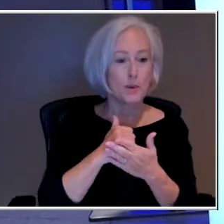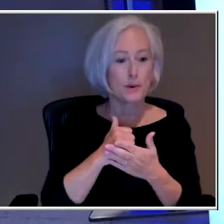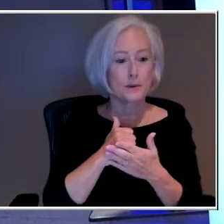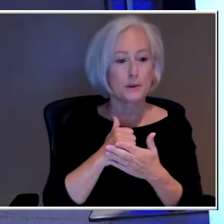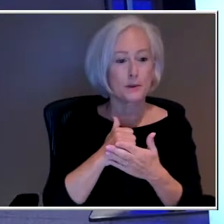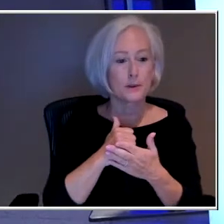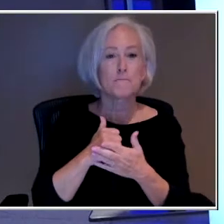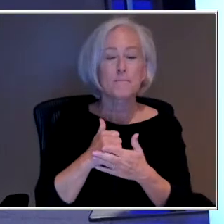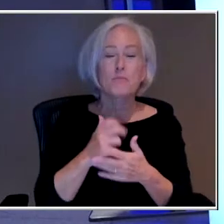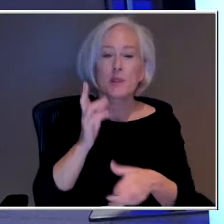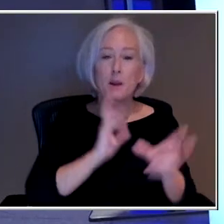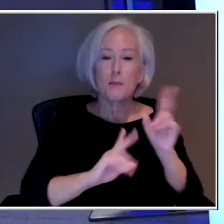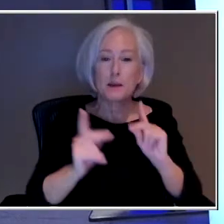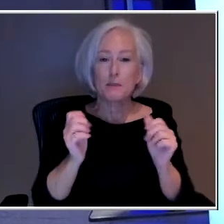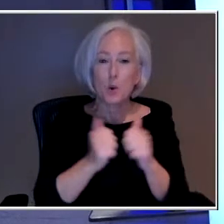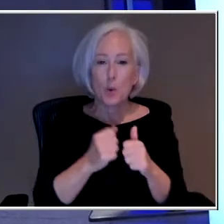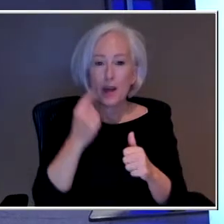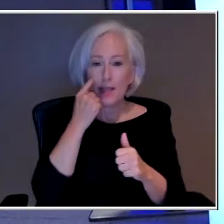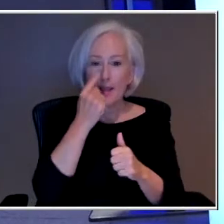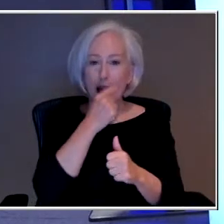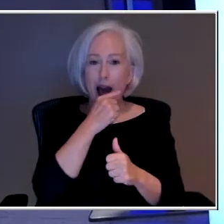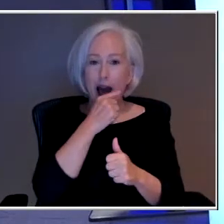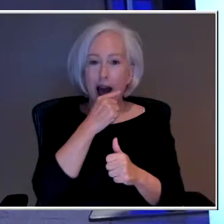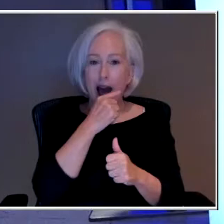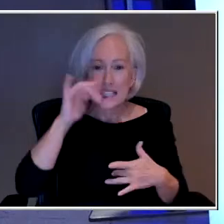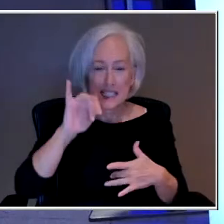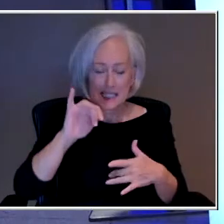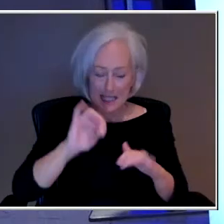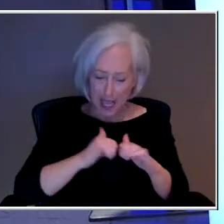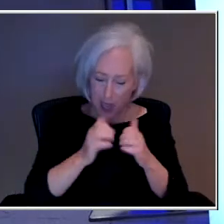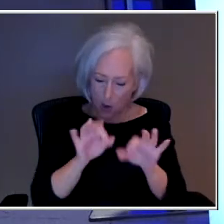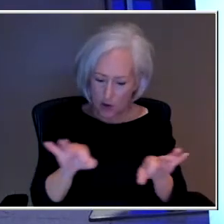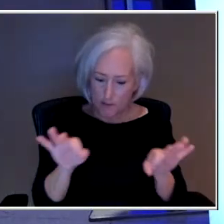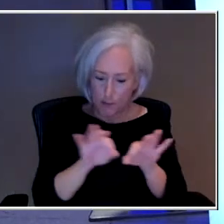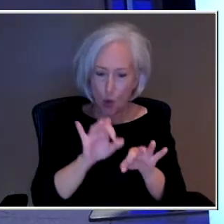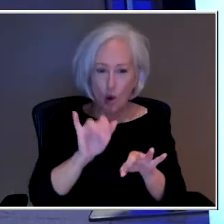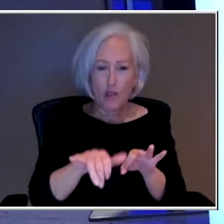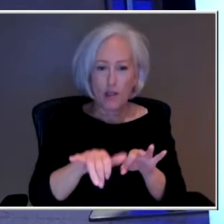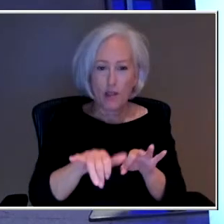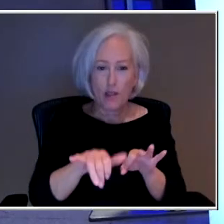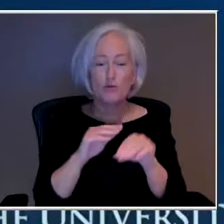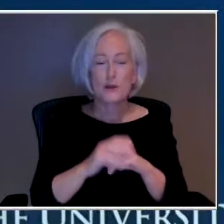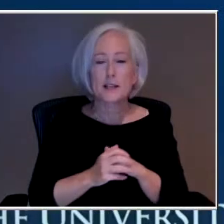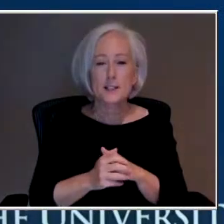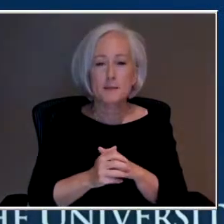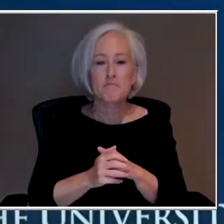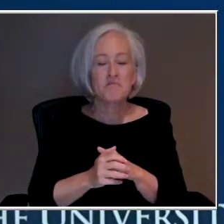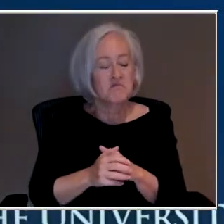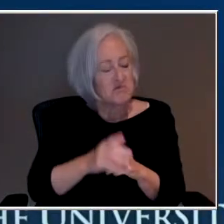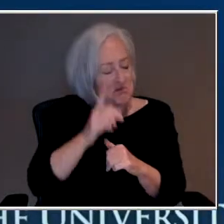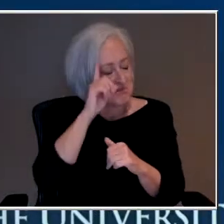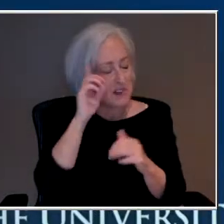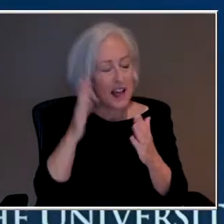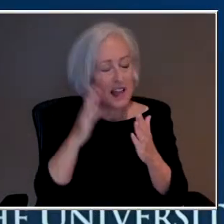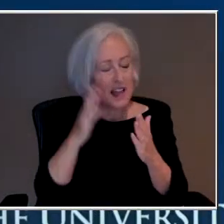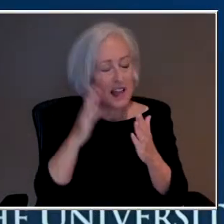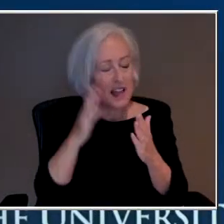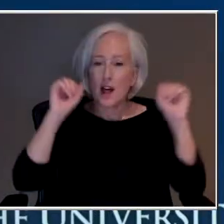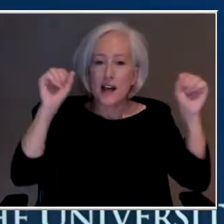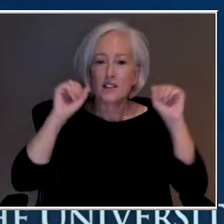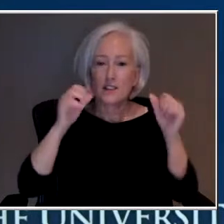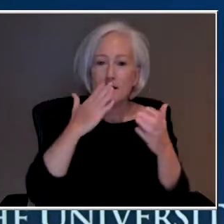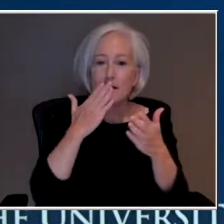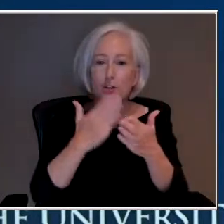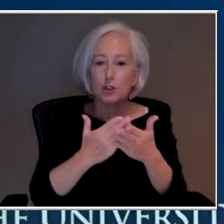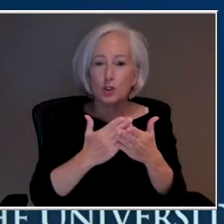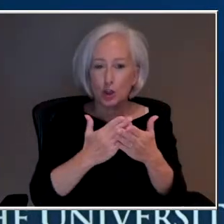eye diseases? Just how important is that type of movement overall for our health? I think in general, exercise is good for good health overall, right? It helps your